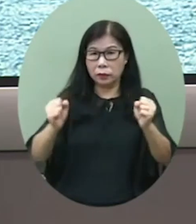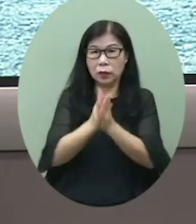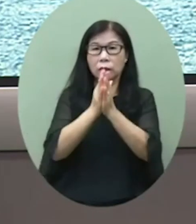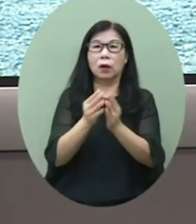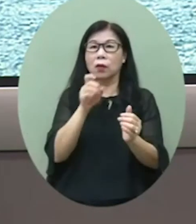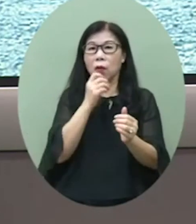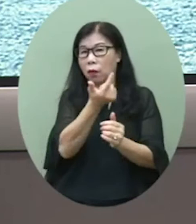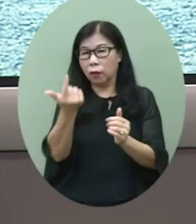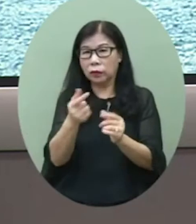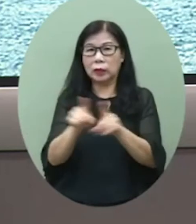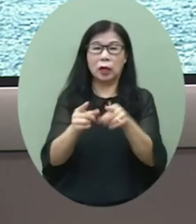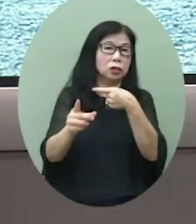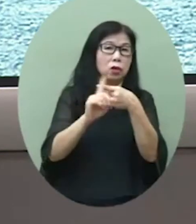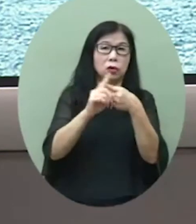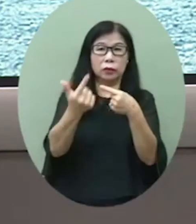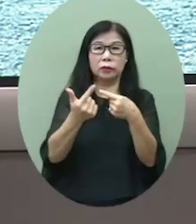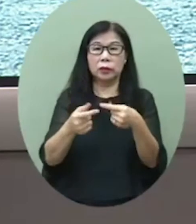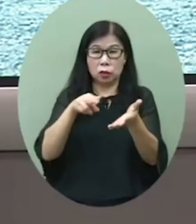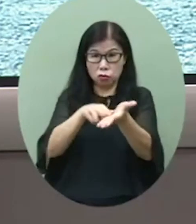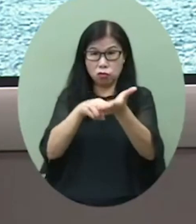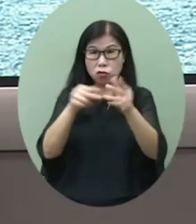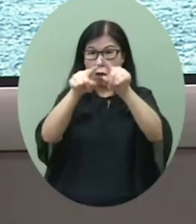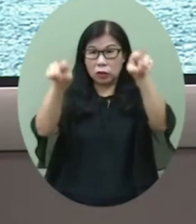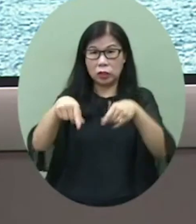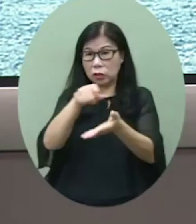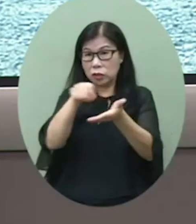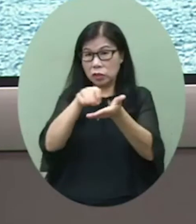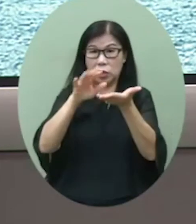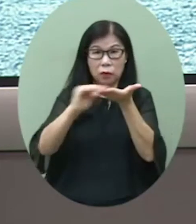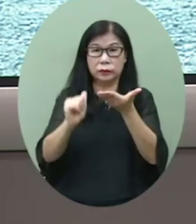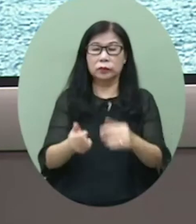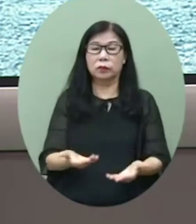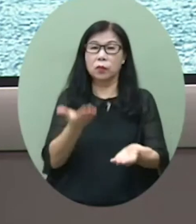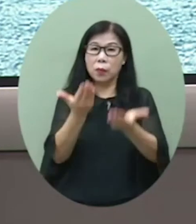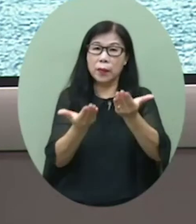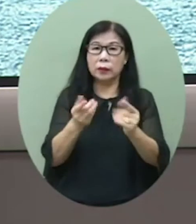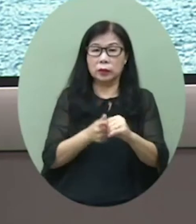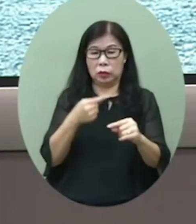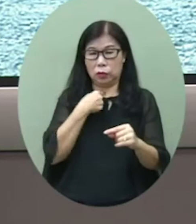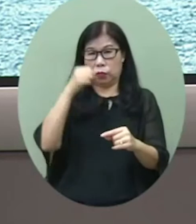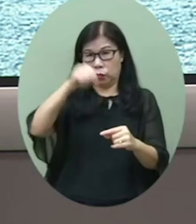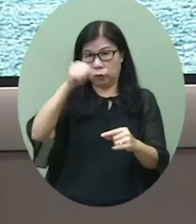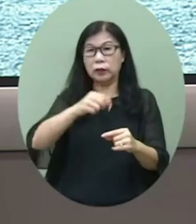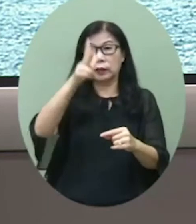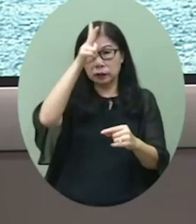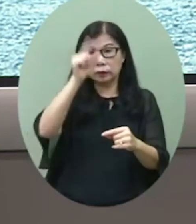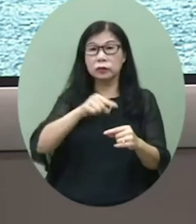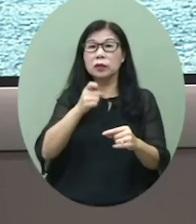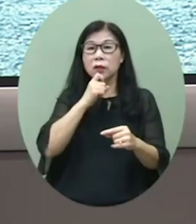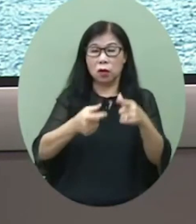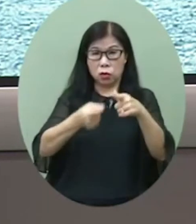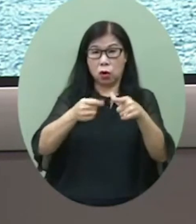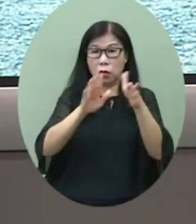there are over 3 million voters coming out to vote, it will lead to exponential risk